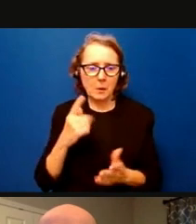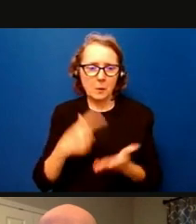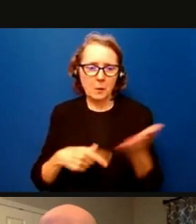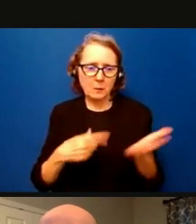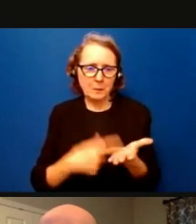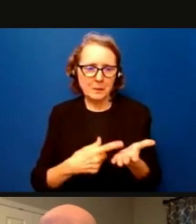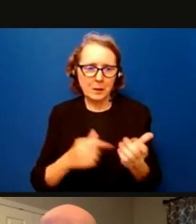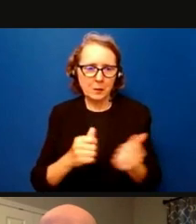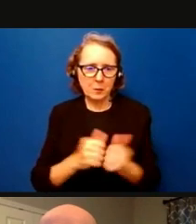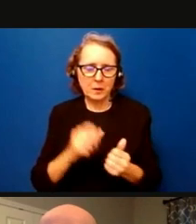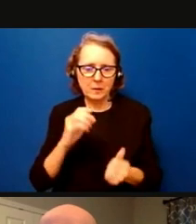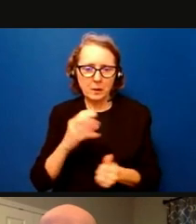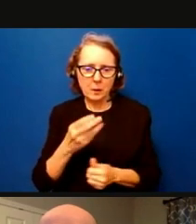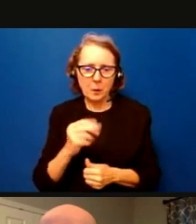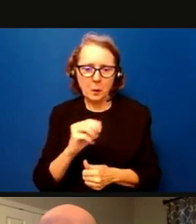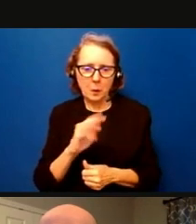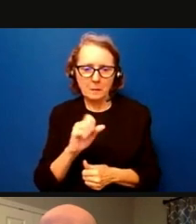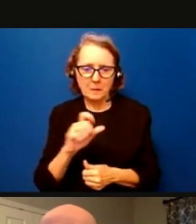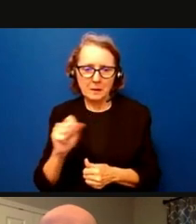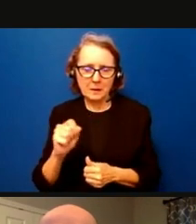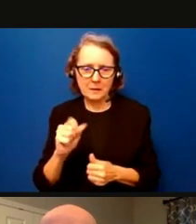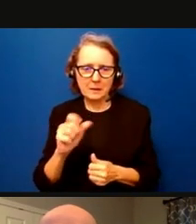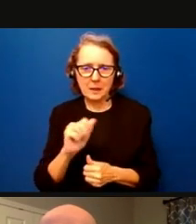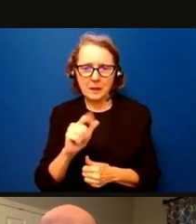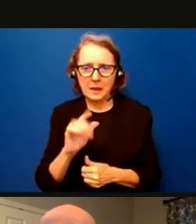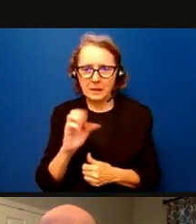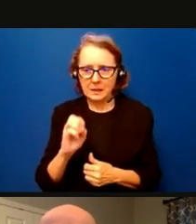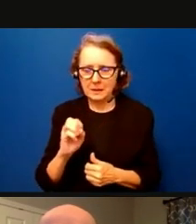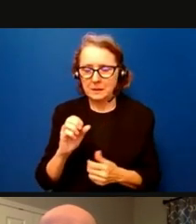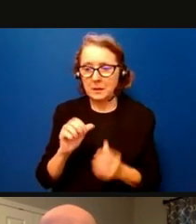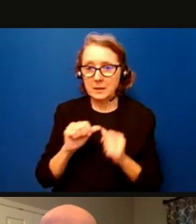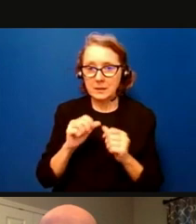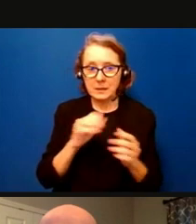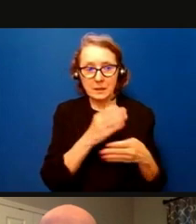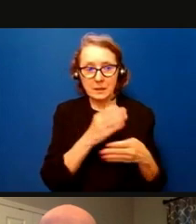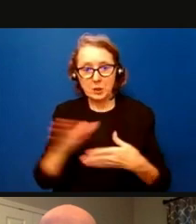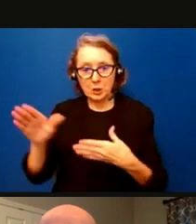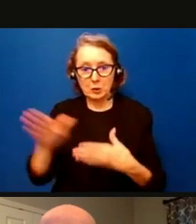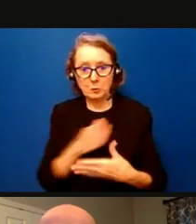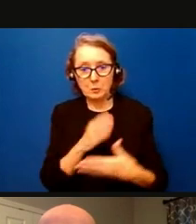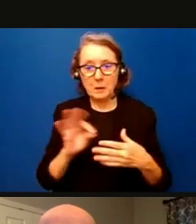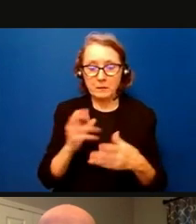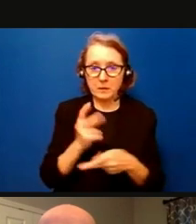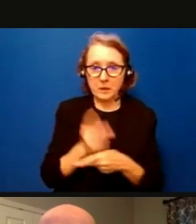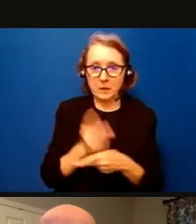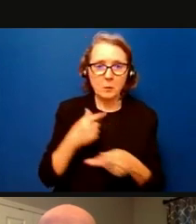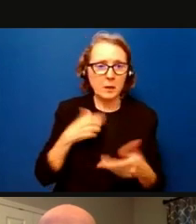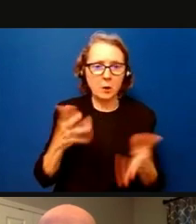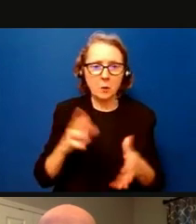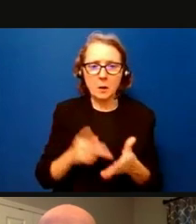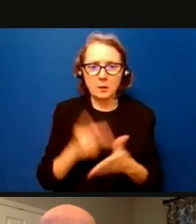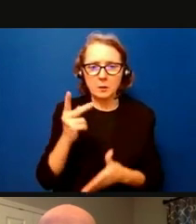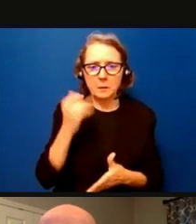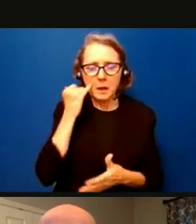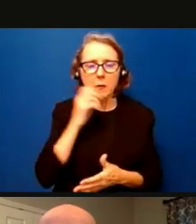this continuum of care. And we don't want to create duplication. And so if they're under 18, they could be served by